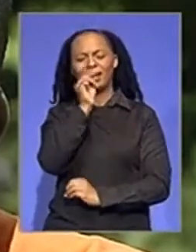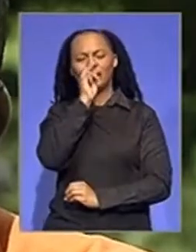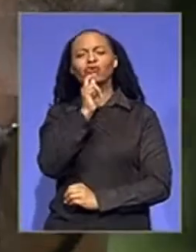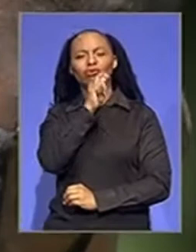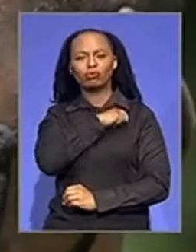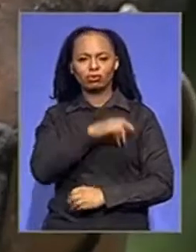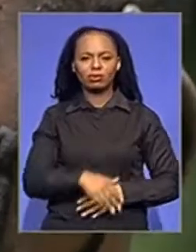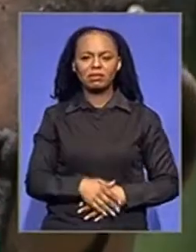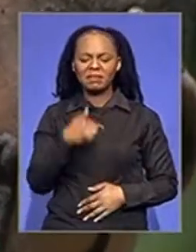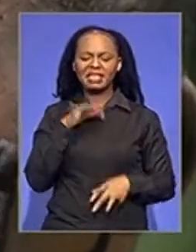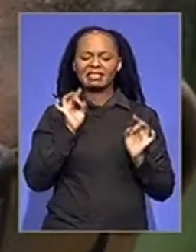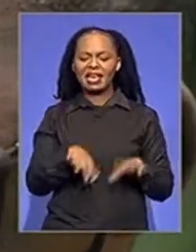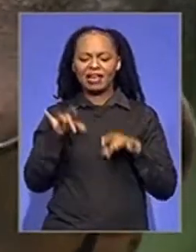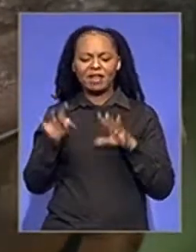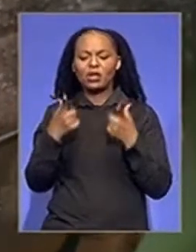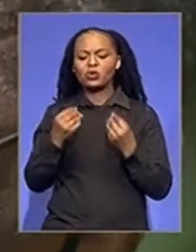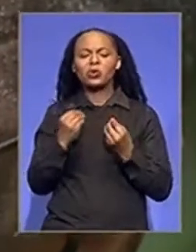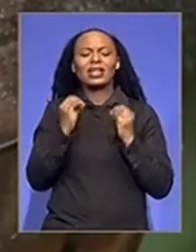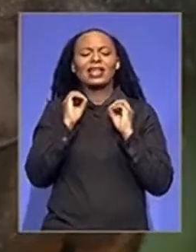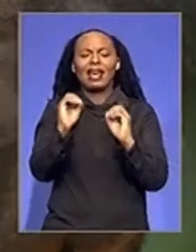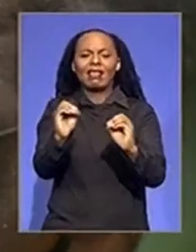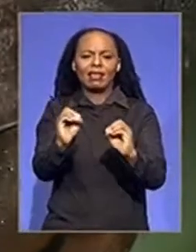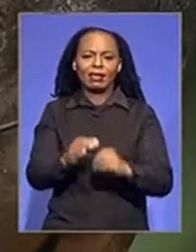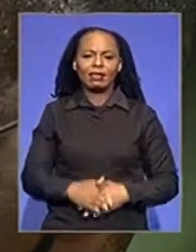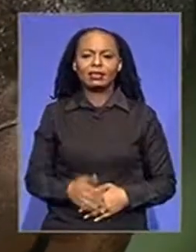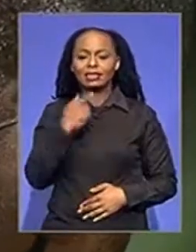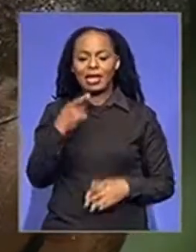nothing. Kholofelo ya go thoma bophelo ka leswa